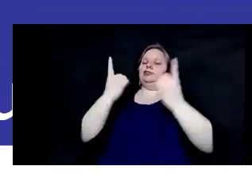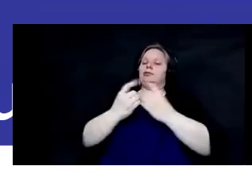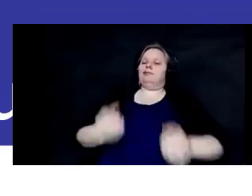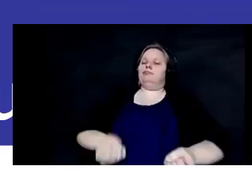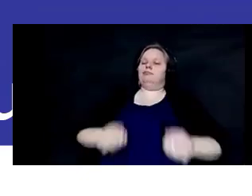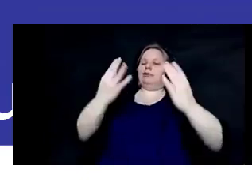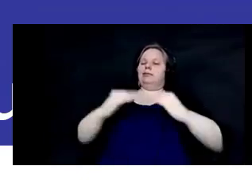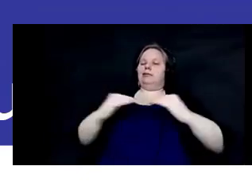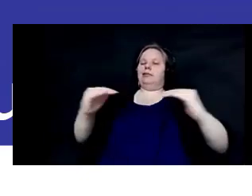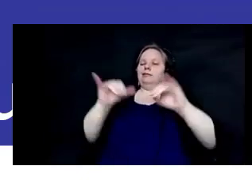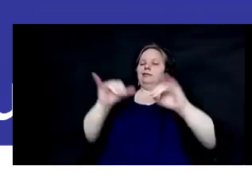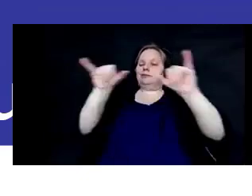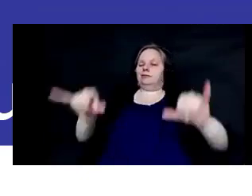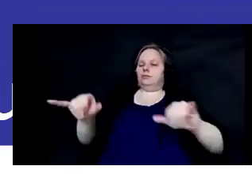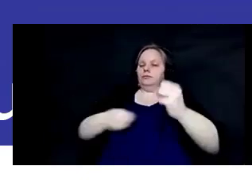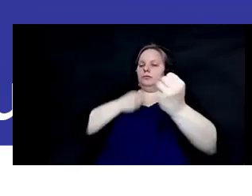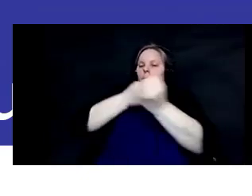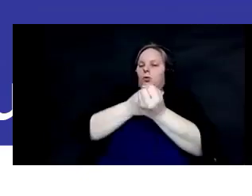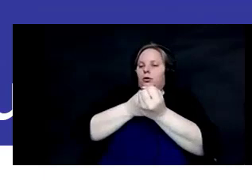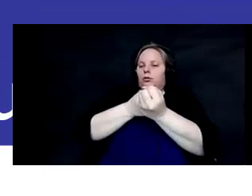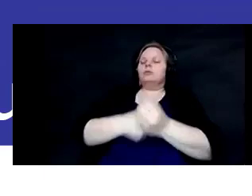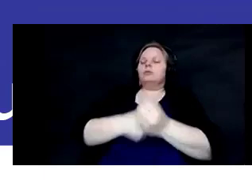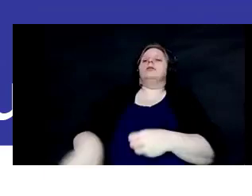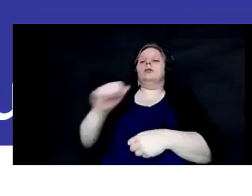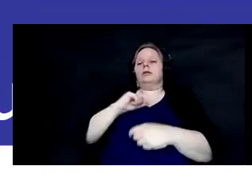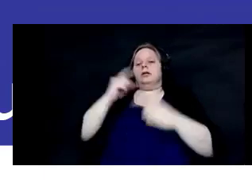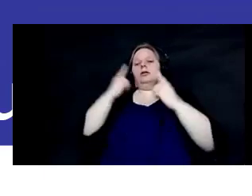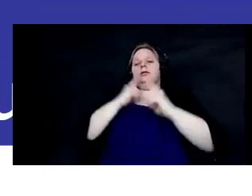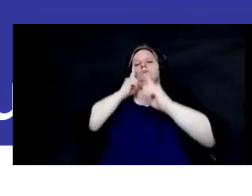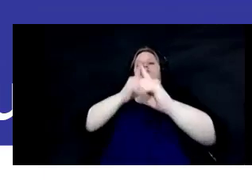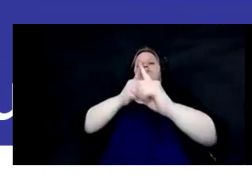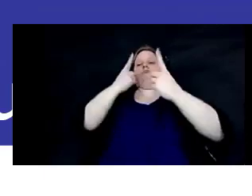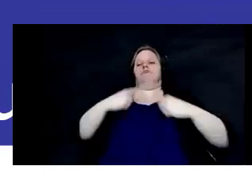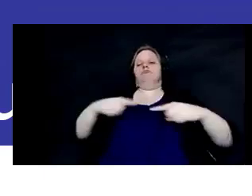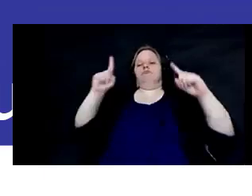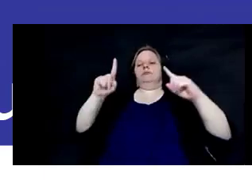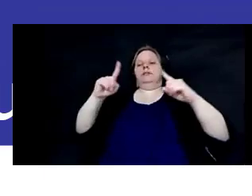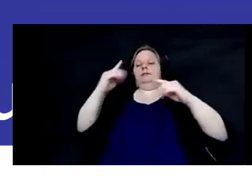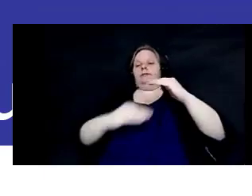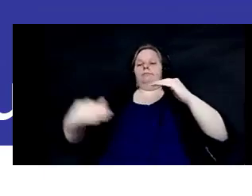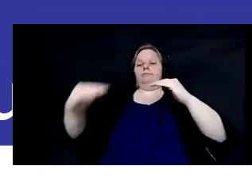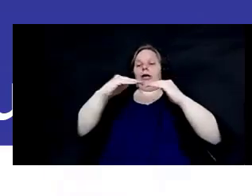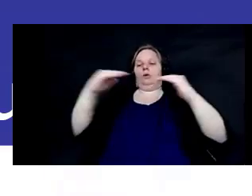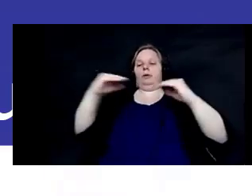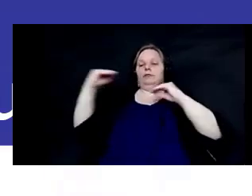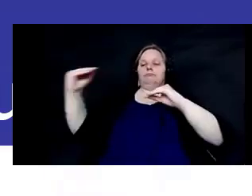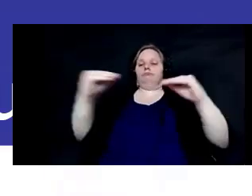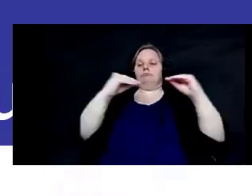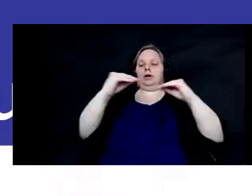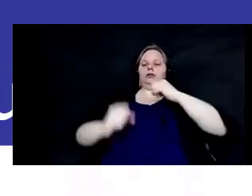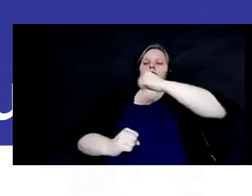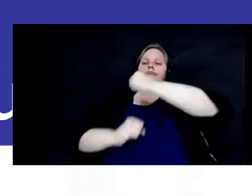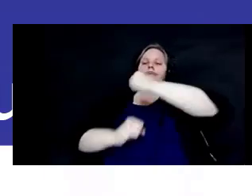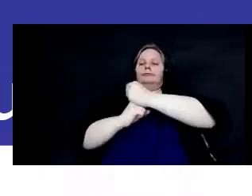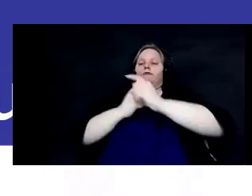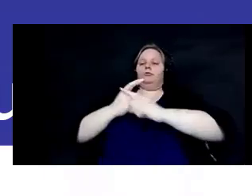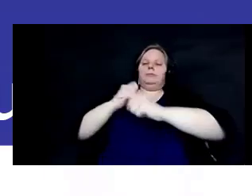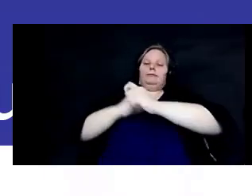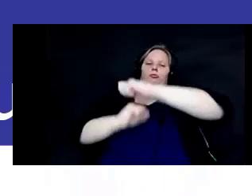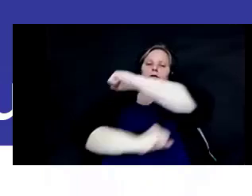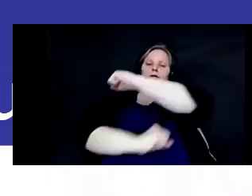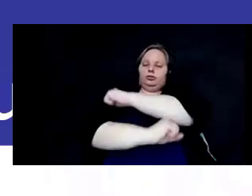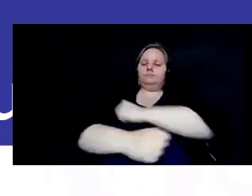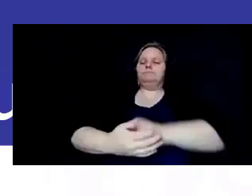support, and achieving educational equity is built on the foundation of those systems of support. An